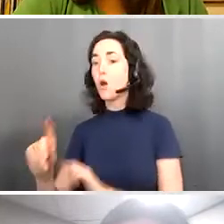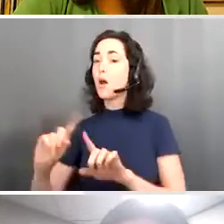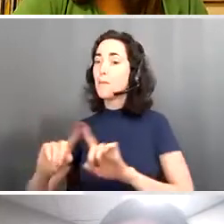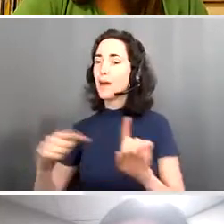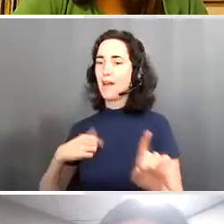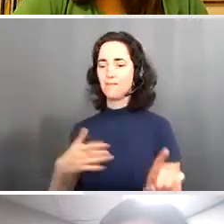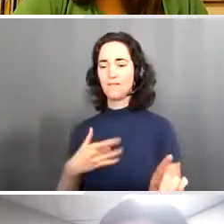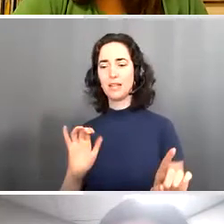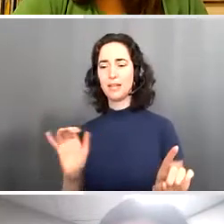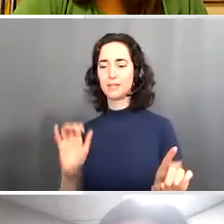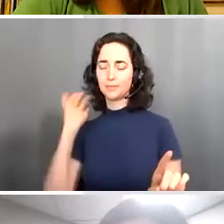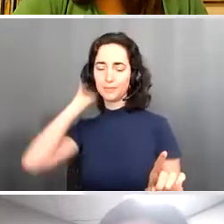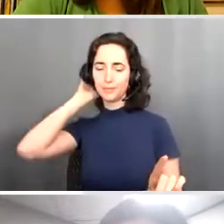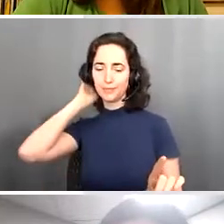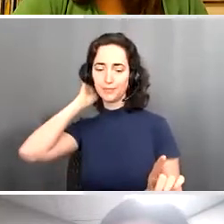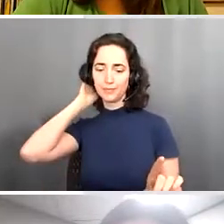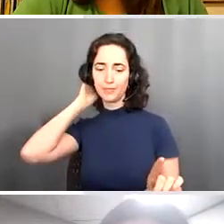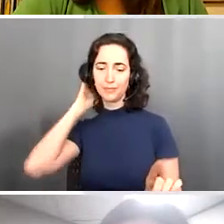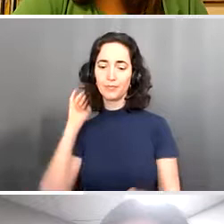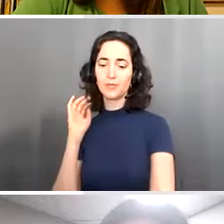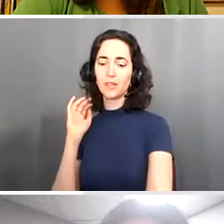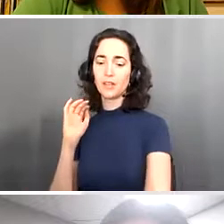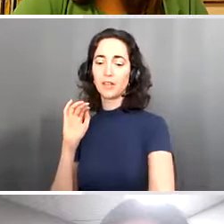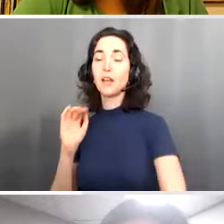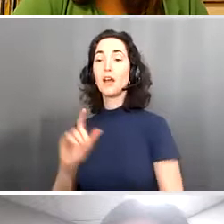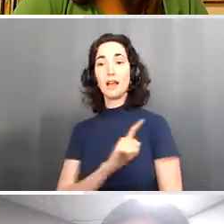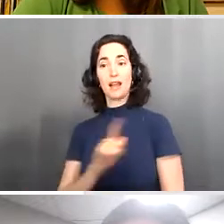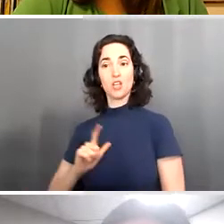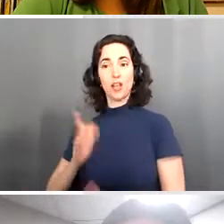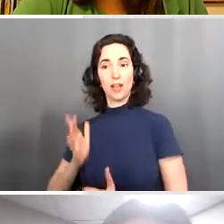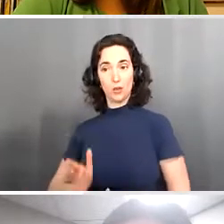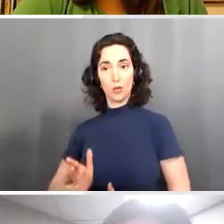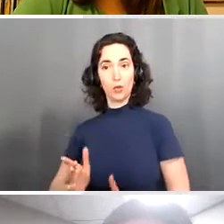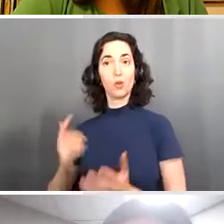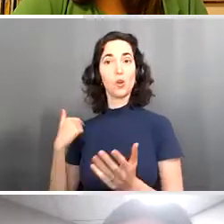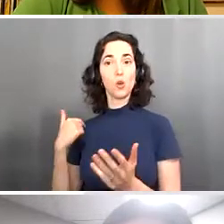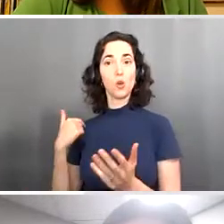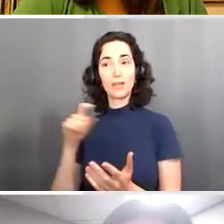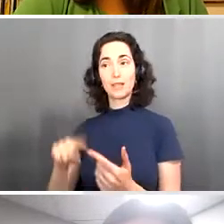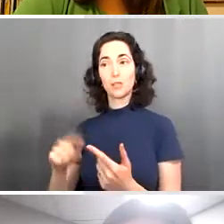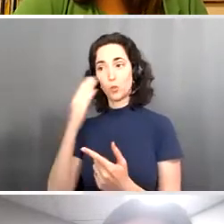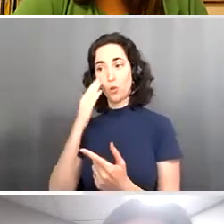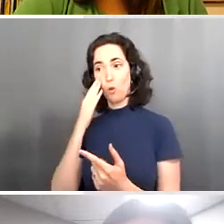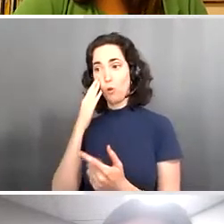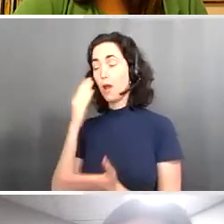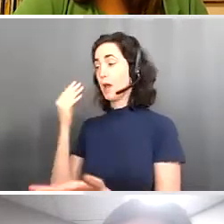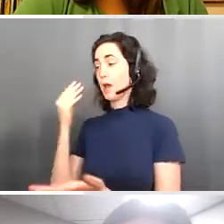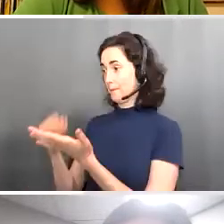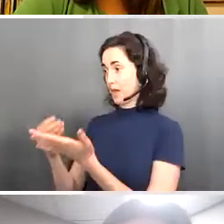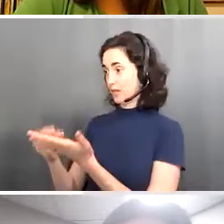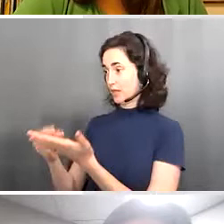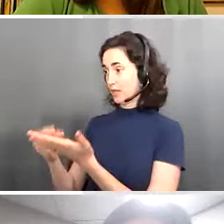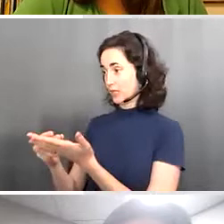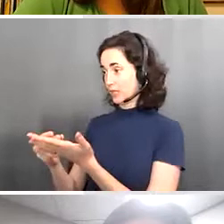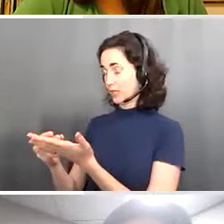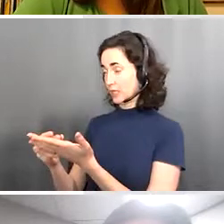feel like that for the legislator, we need to know that the monies that we're given is actually going to